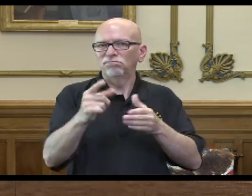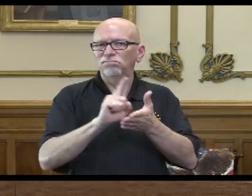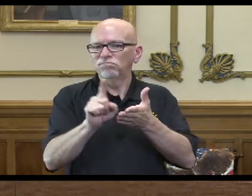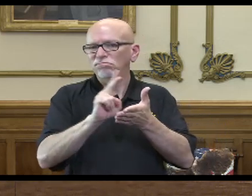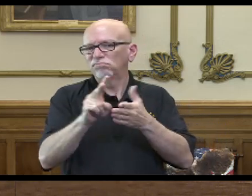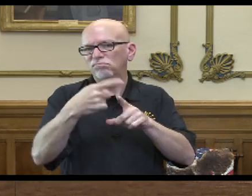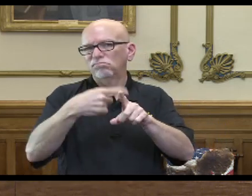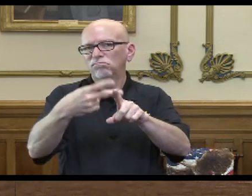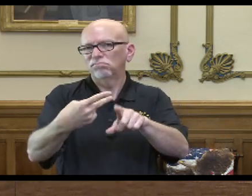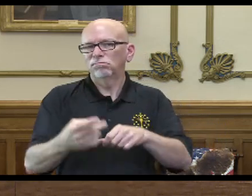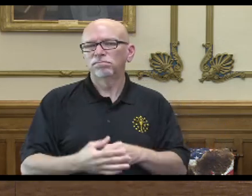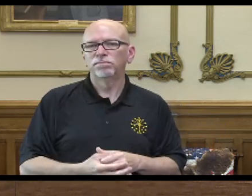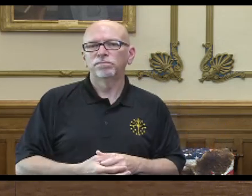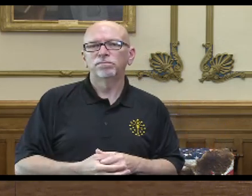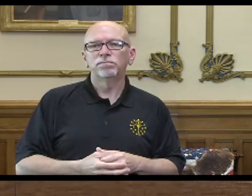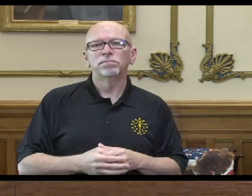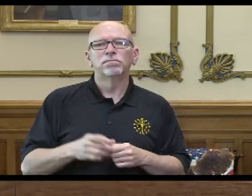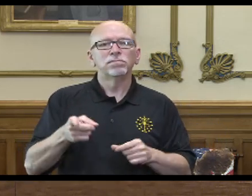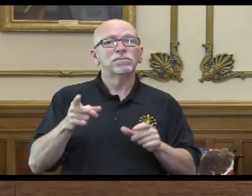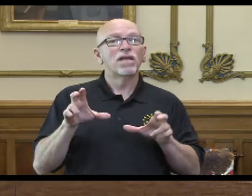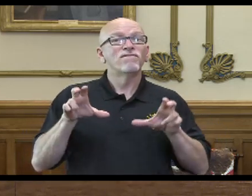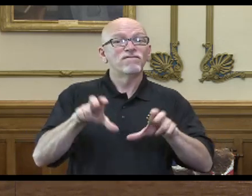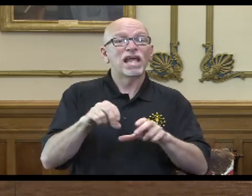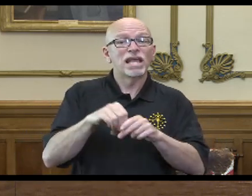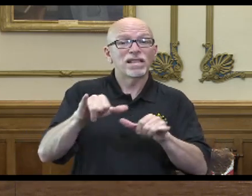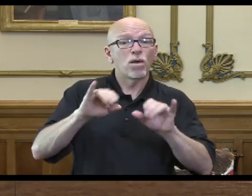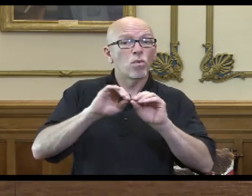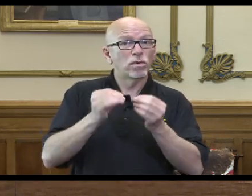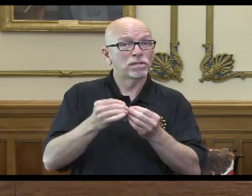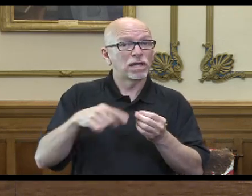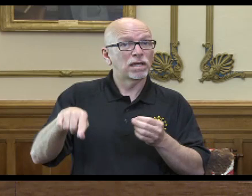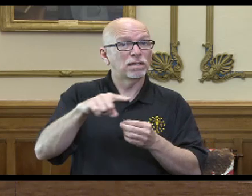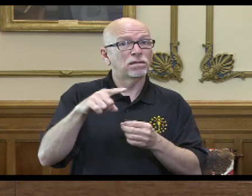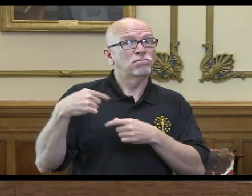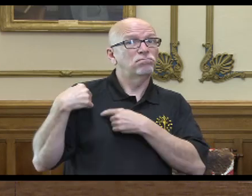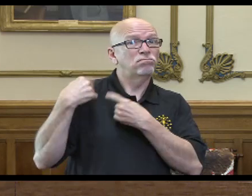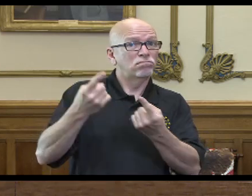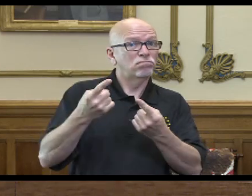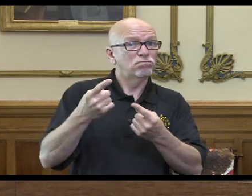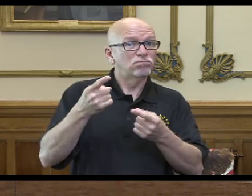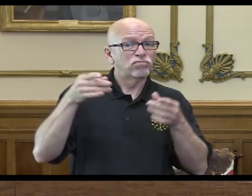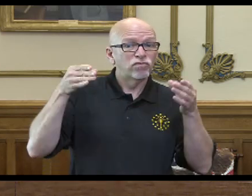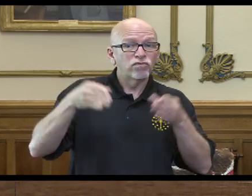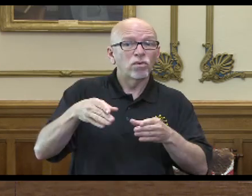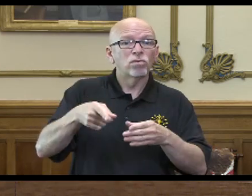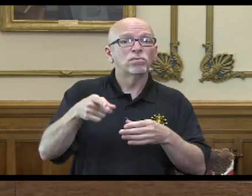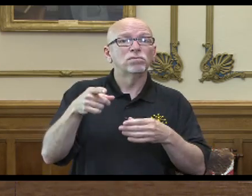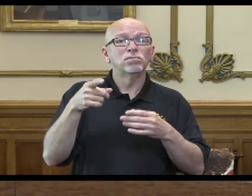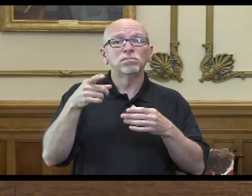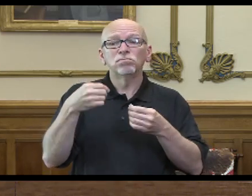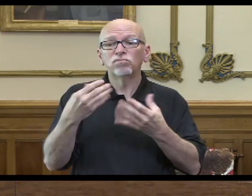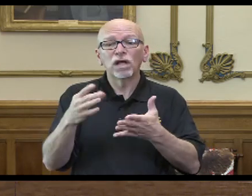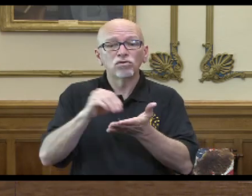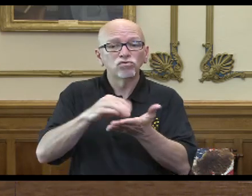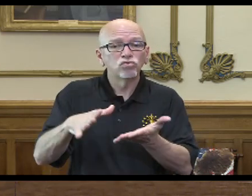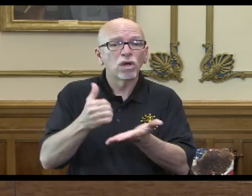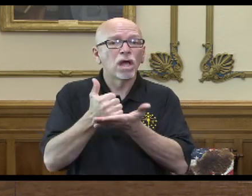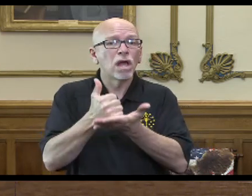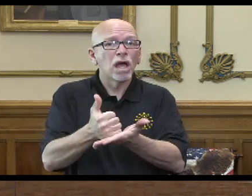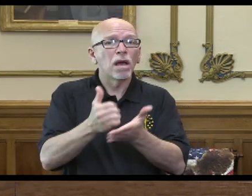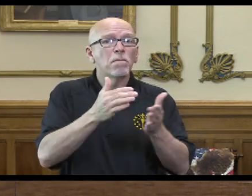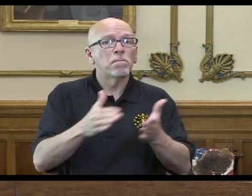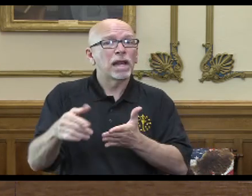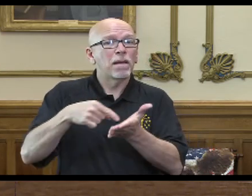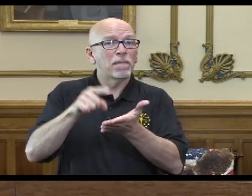ahead. Invested is an organization that has long been focused on providing students help in planning and paying